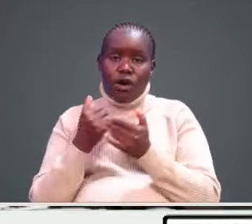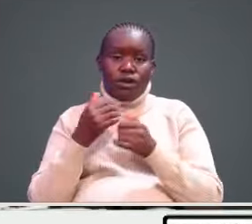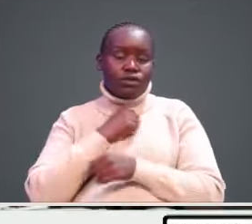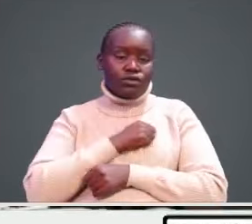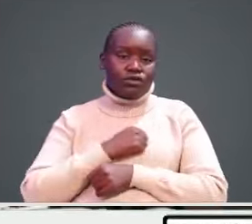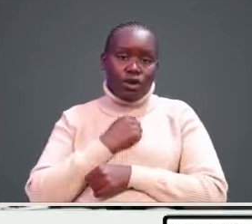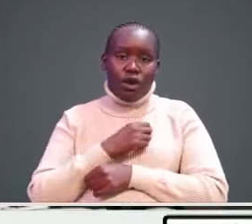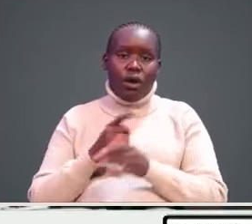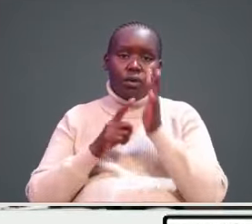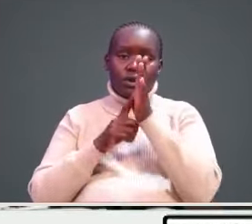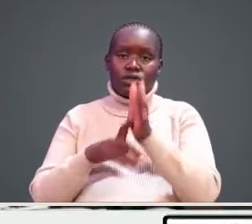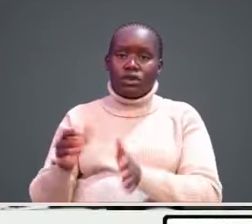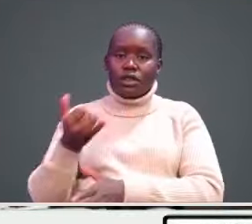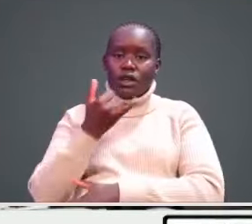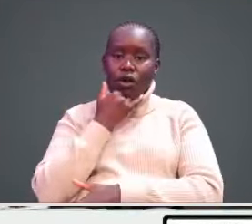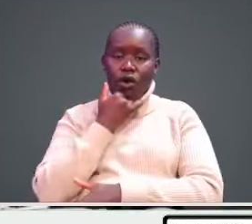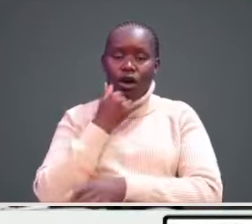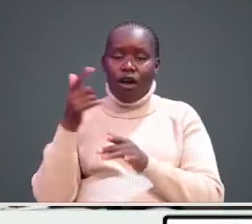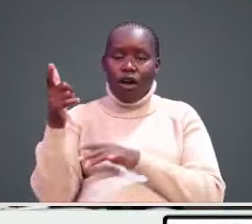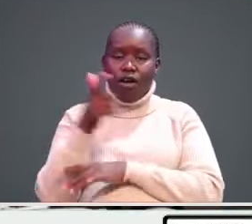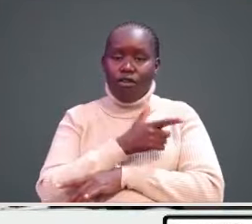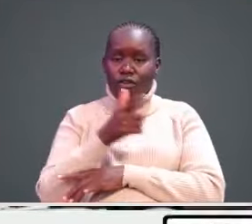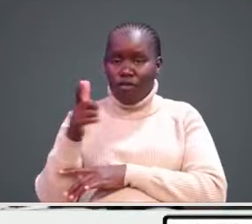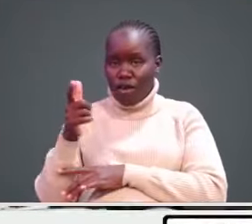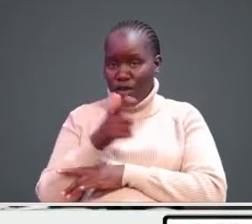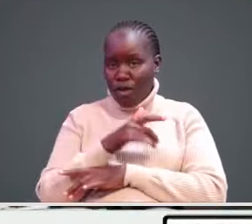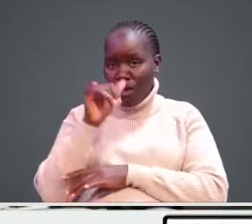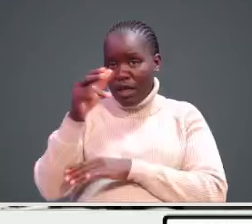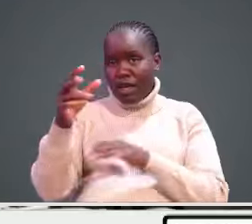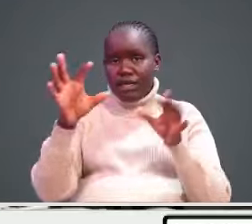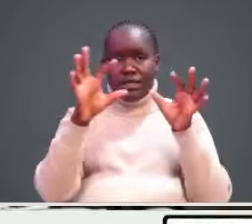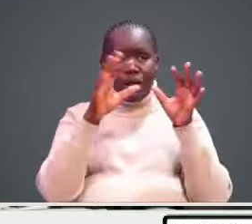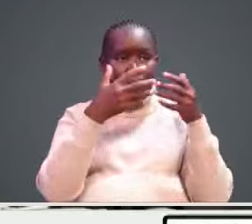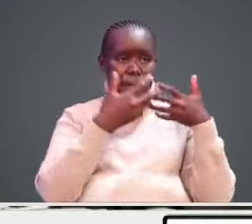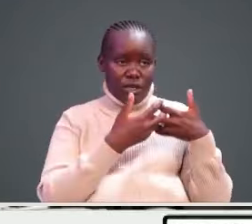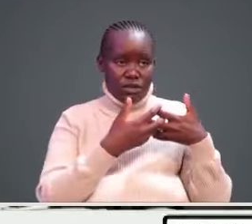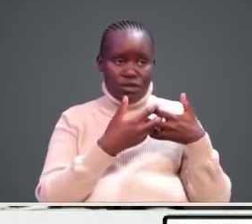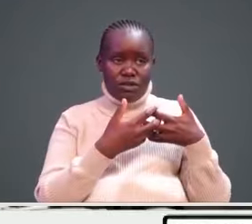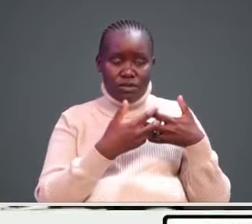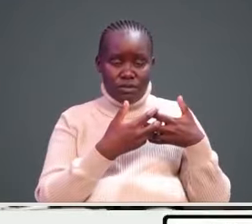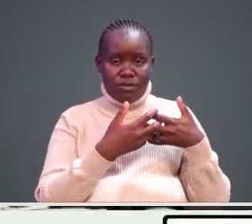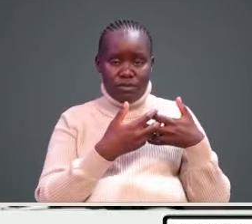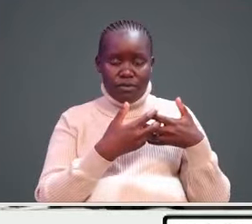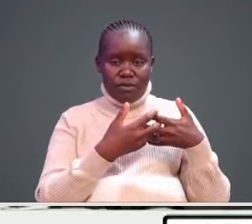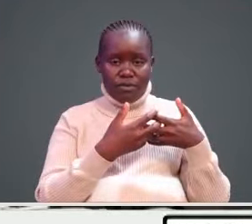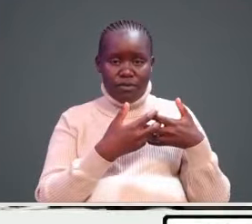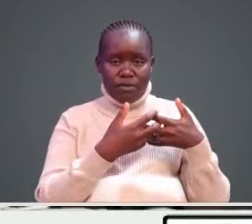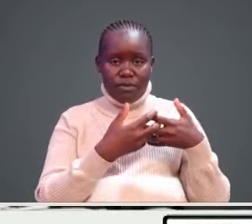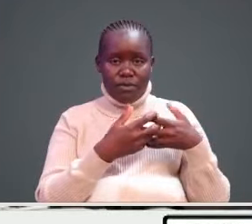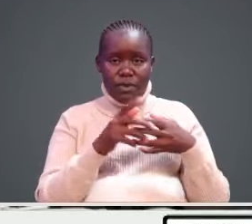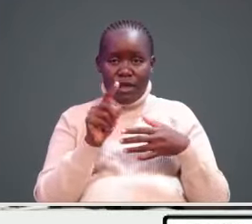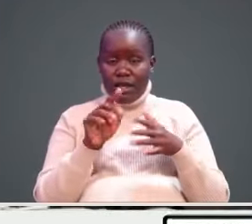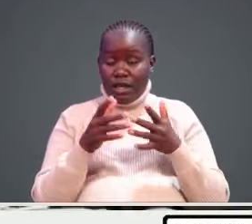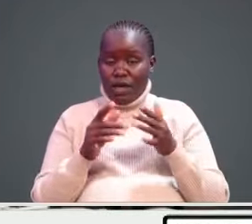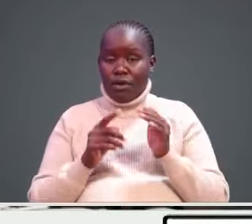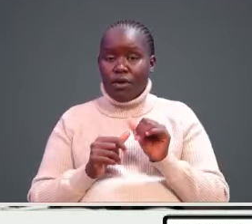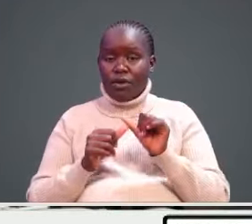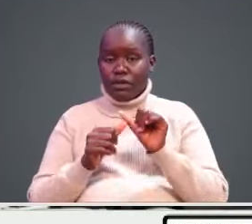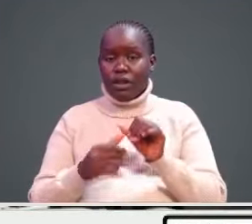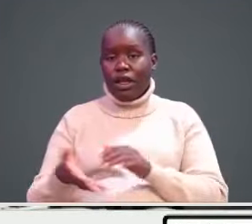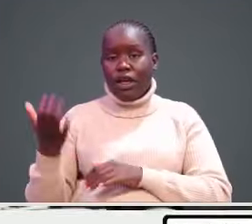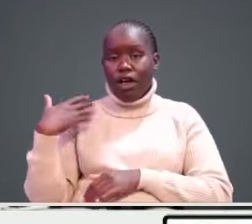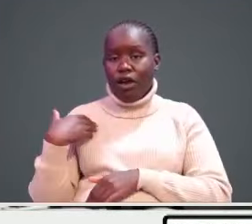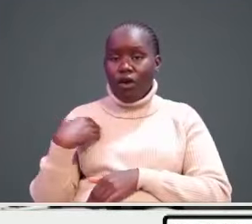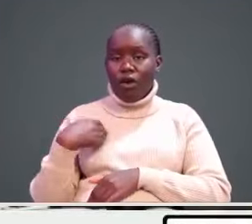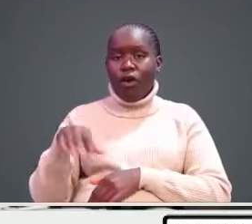clip. That clip is actually paired to the story I'm about to read to you, and this is how it goes. Former FKF